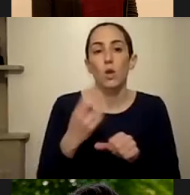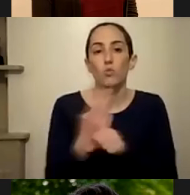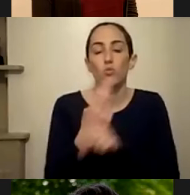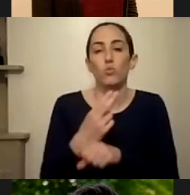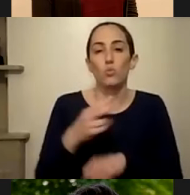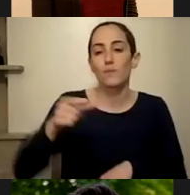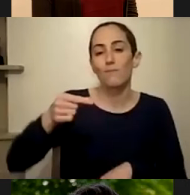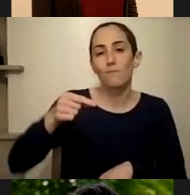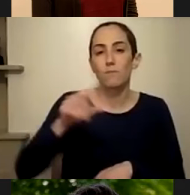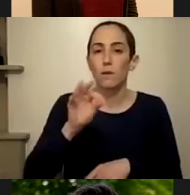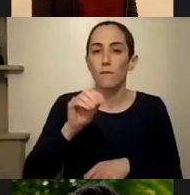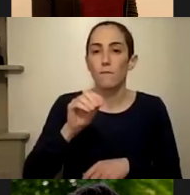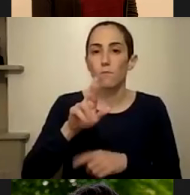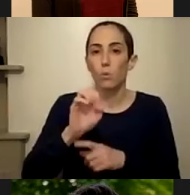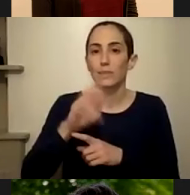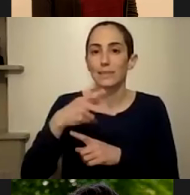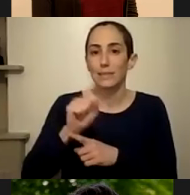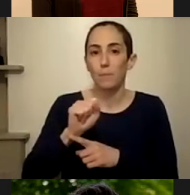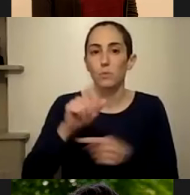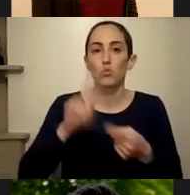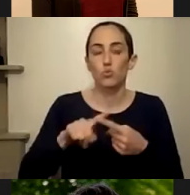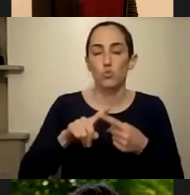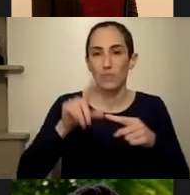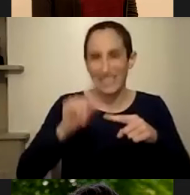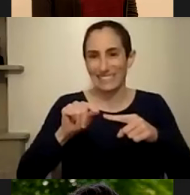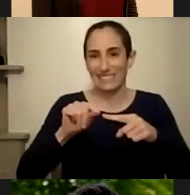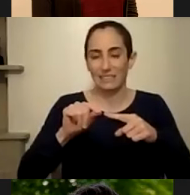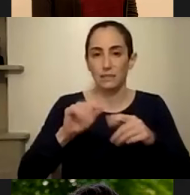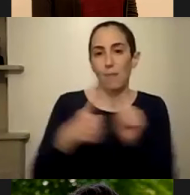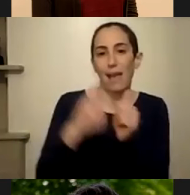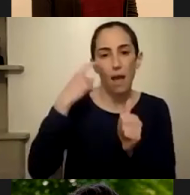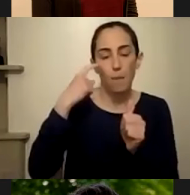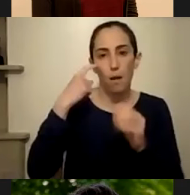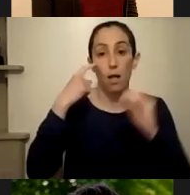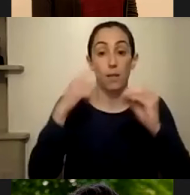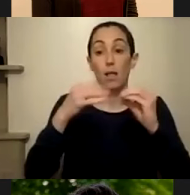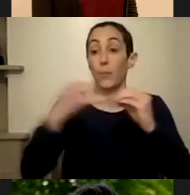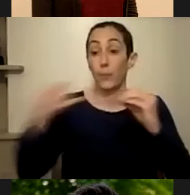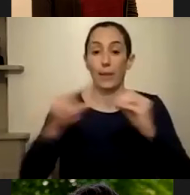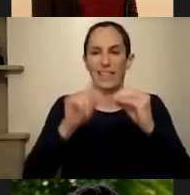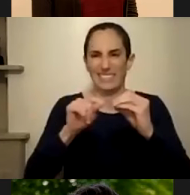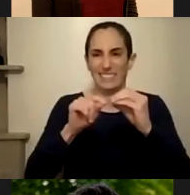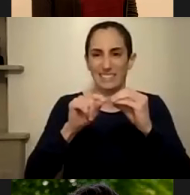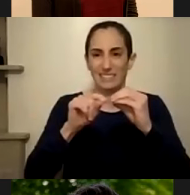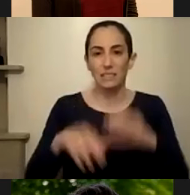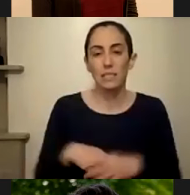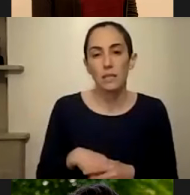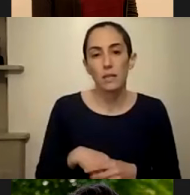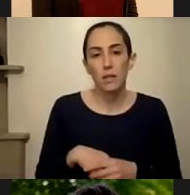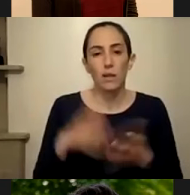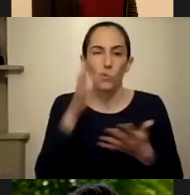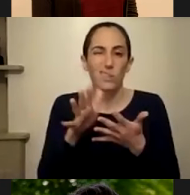forceps to clamp behind the eyeball. So this way, you damage the RGC